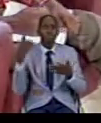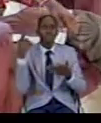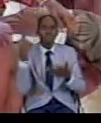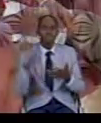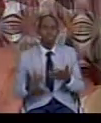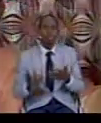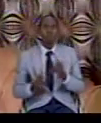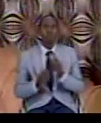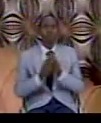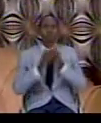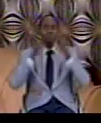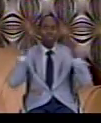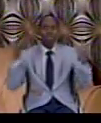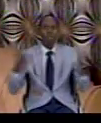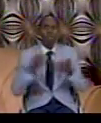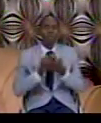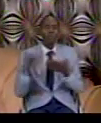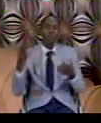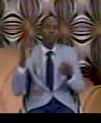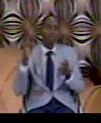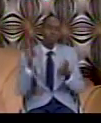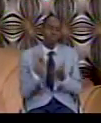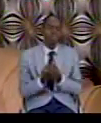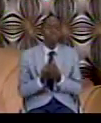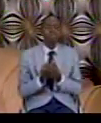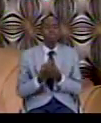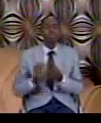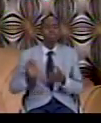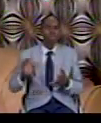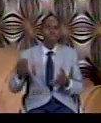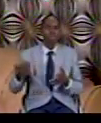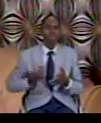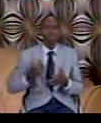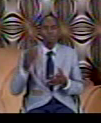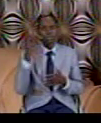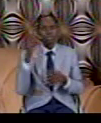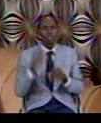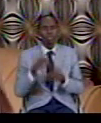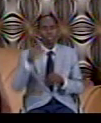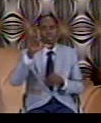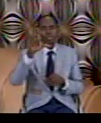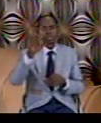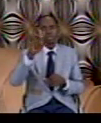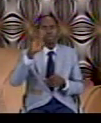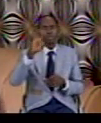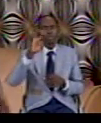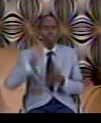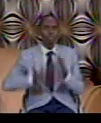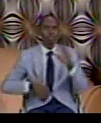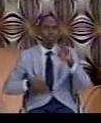waste of lost souls. We're looking at Luke chapter 12.